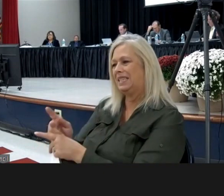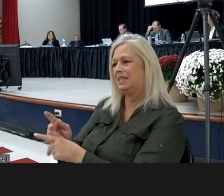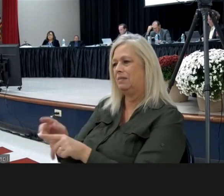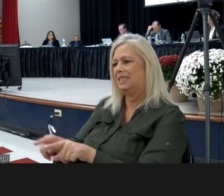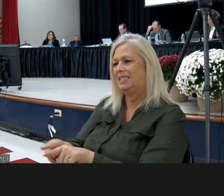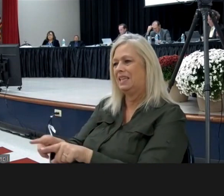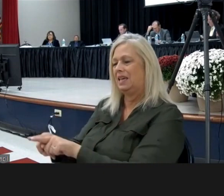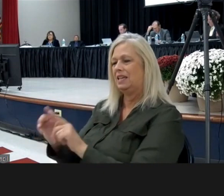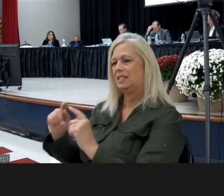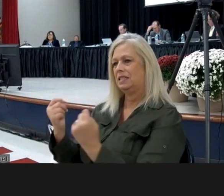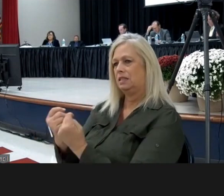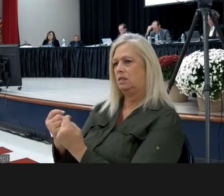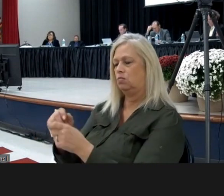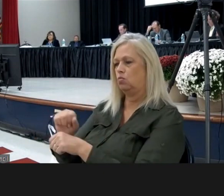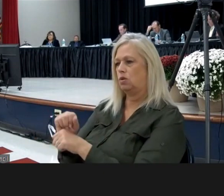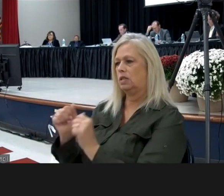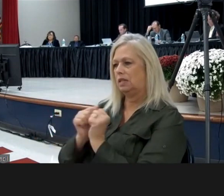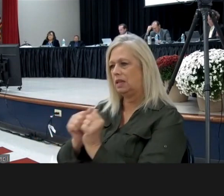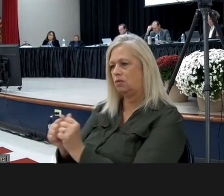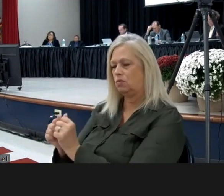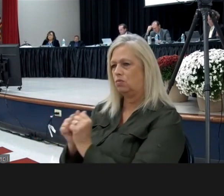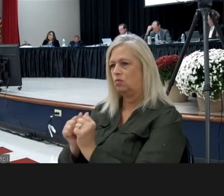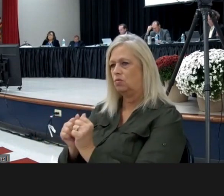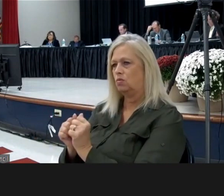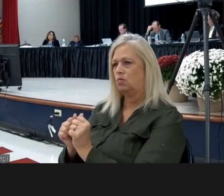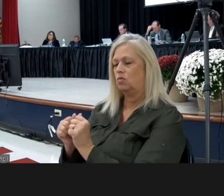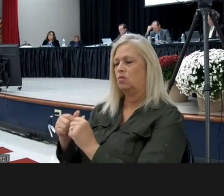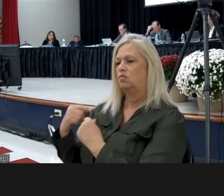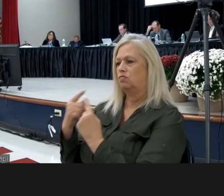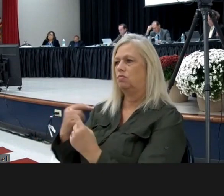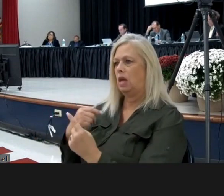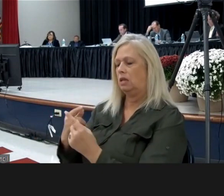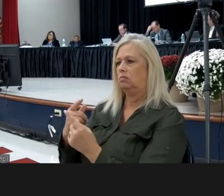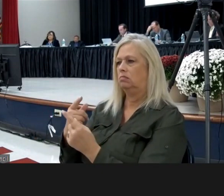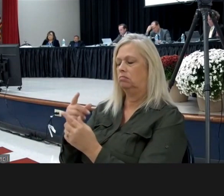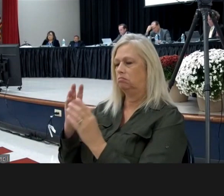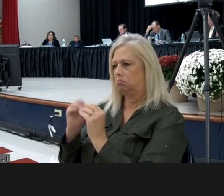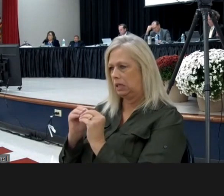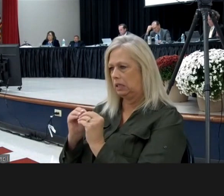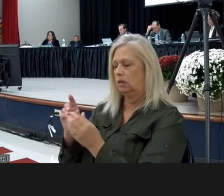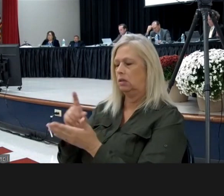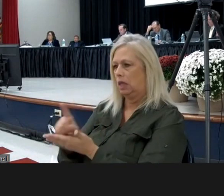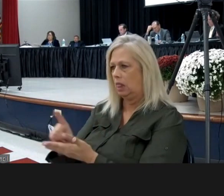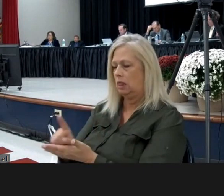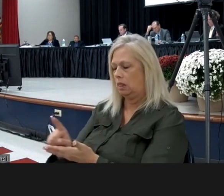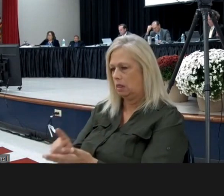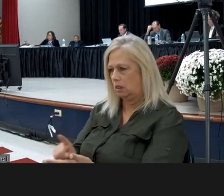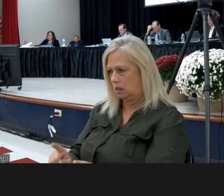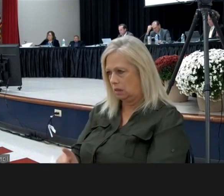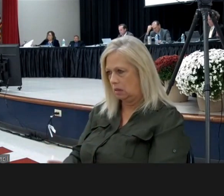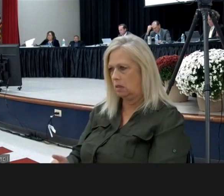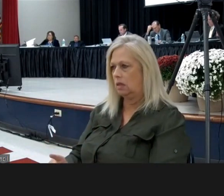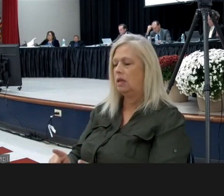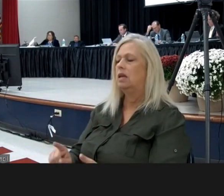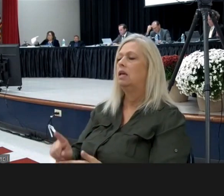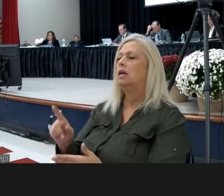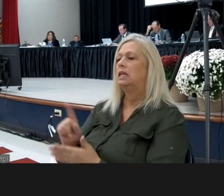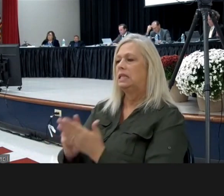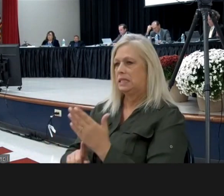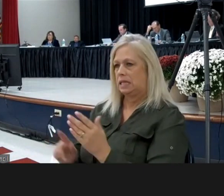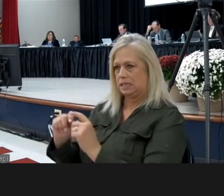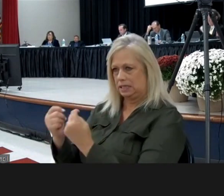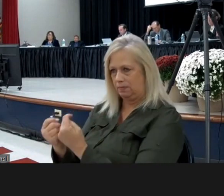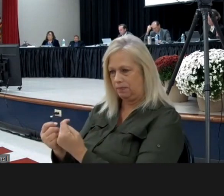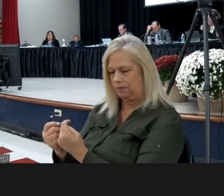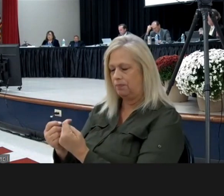together. And since then, we've been having weekly meetings, 19. Some issues have come up